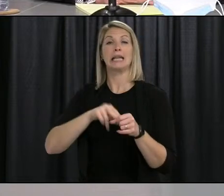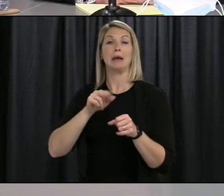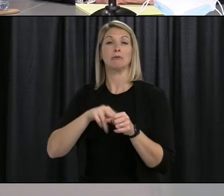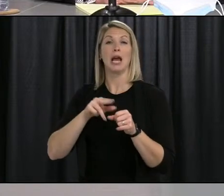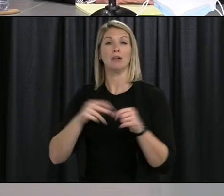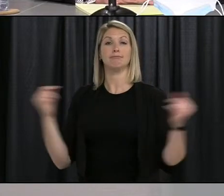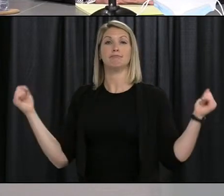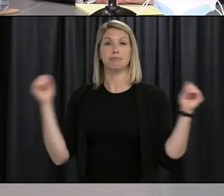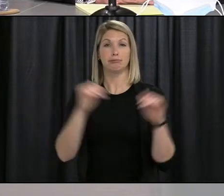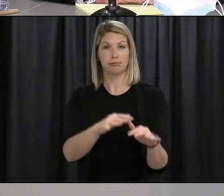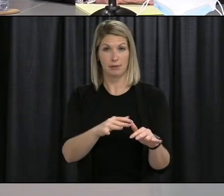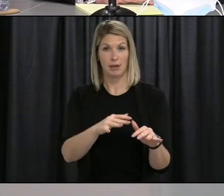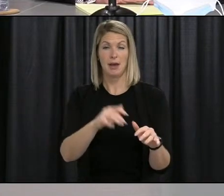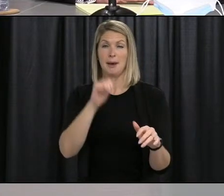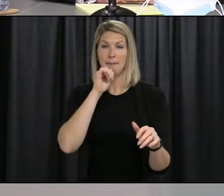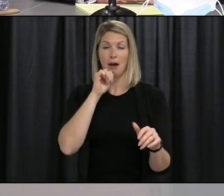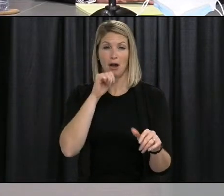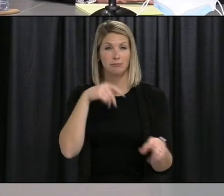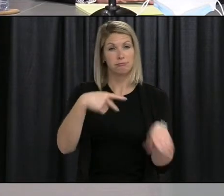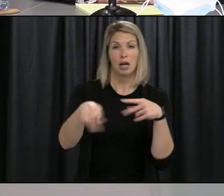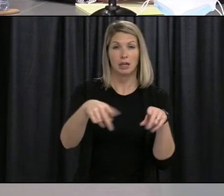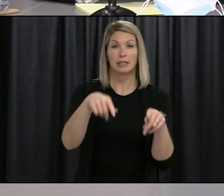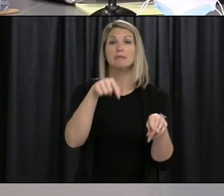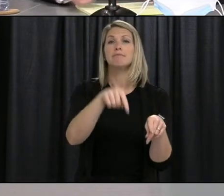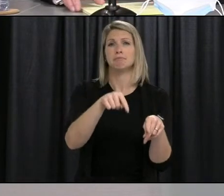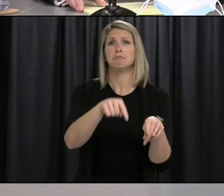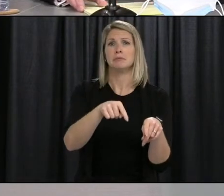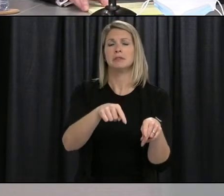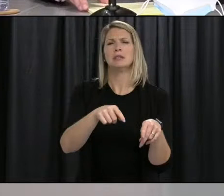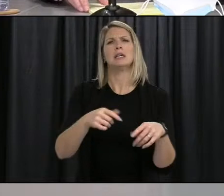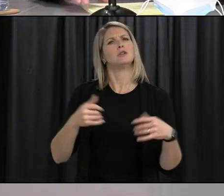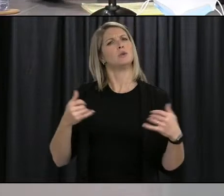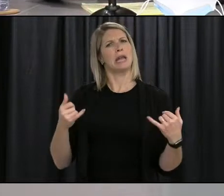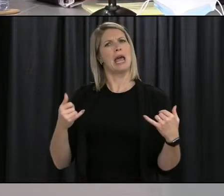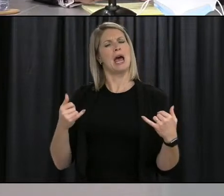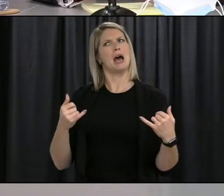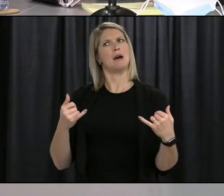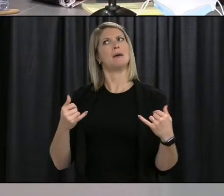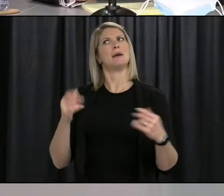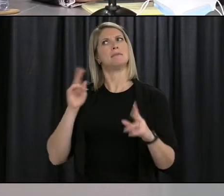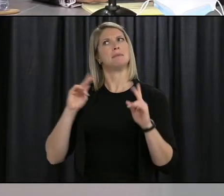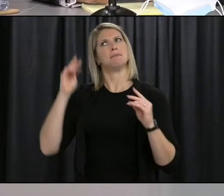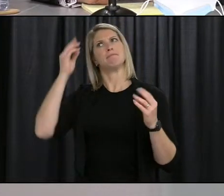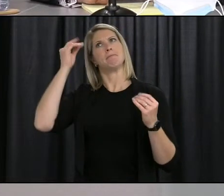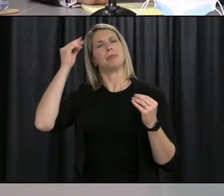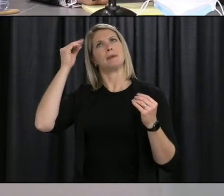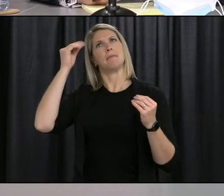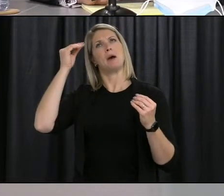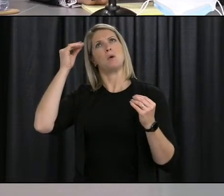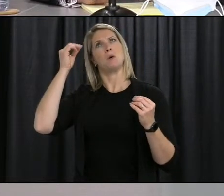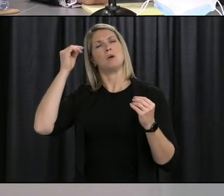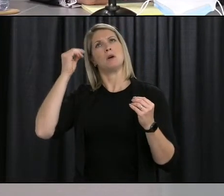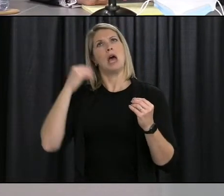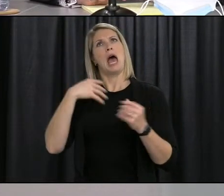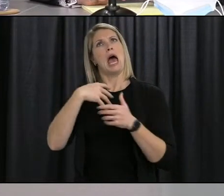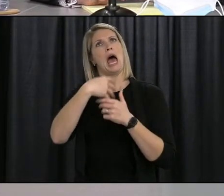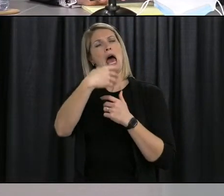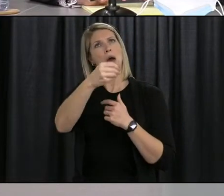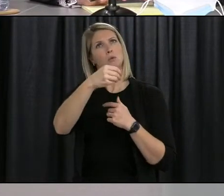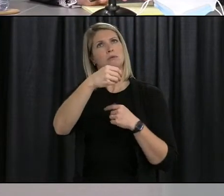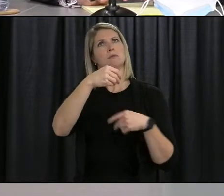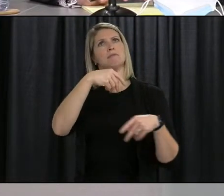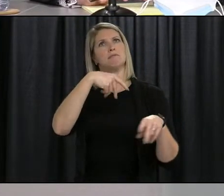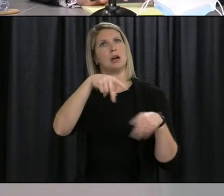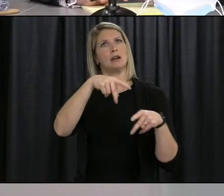So what are you expecting that people should keep in mind when they're making decisions about